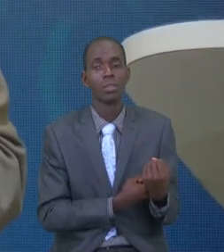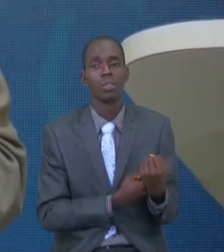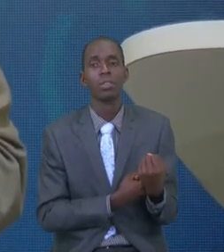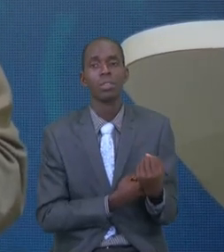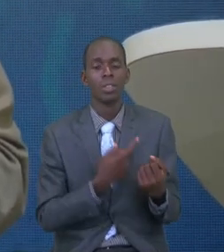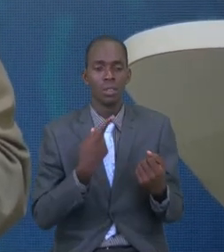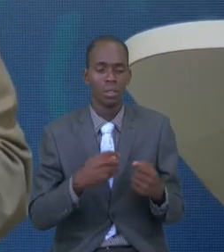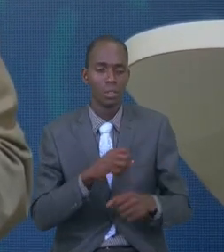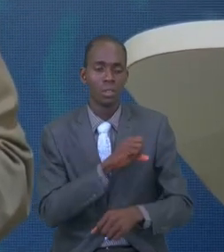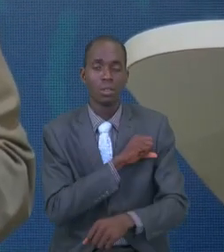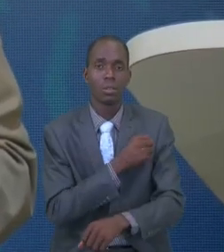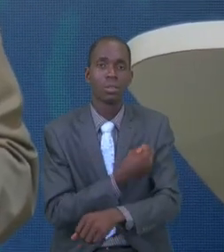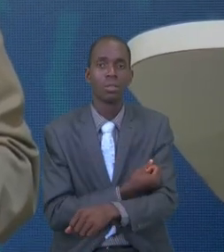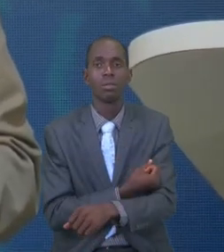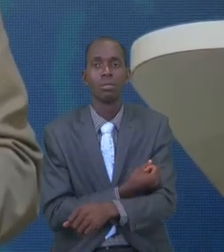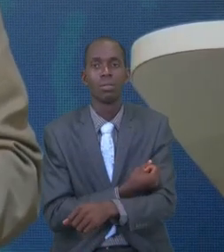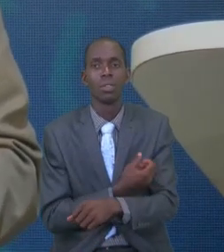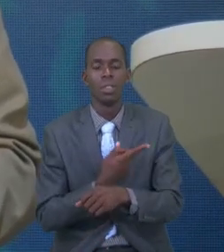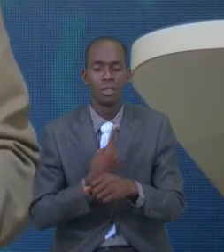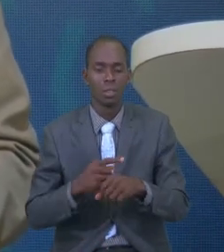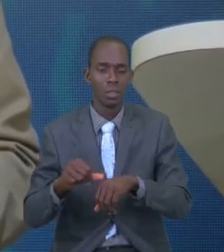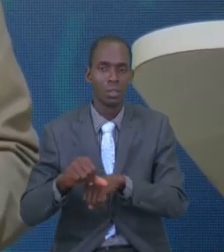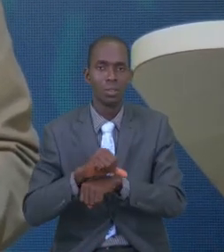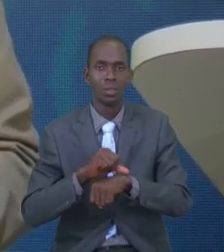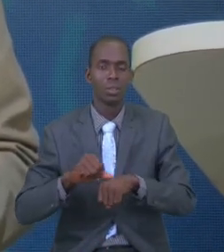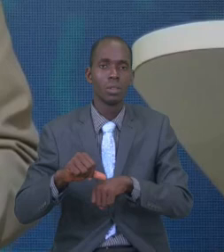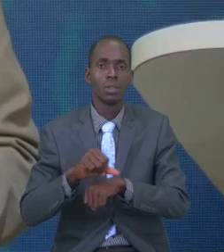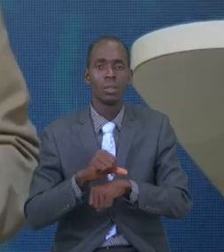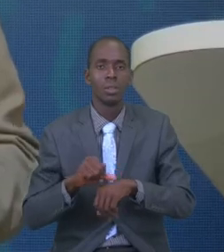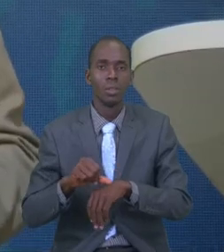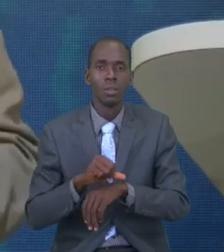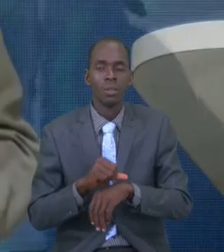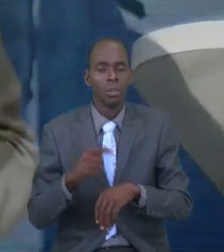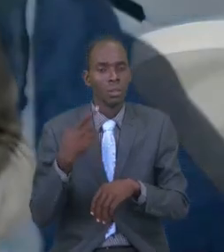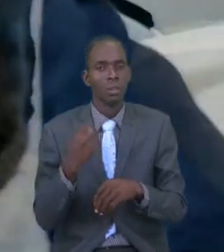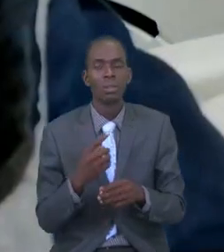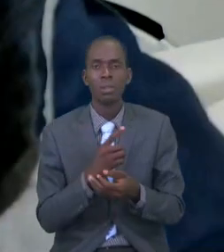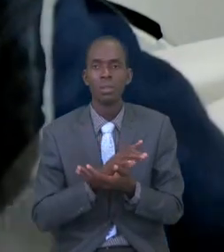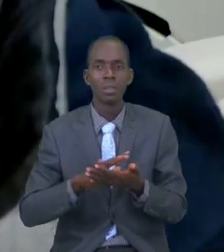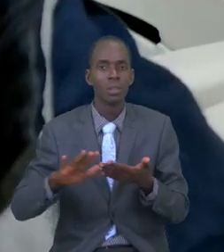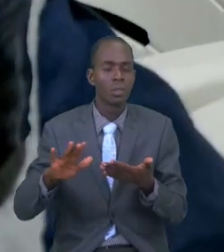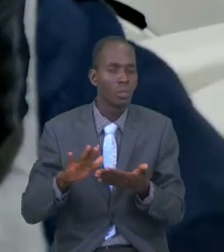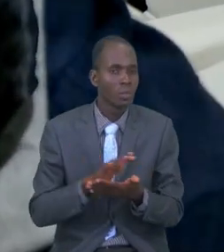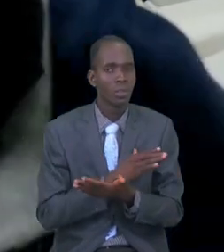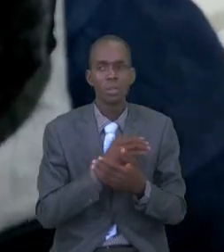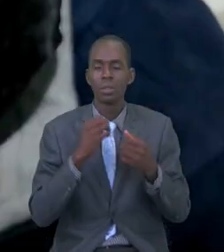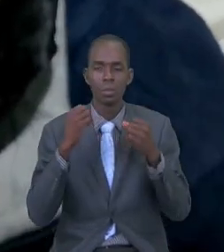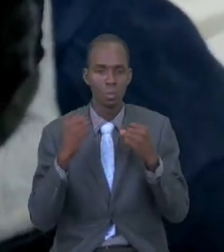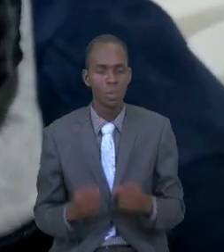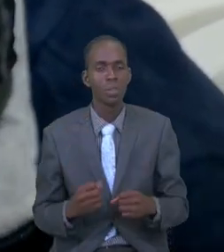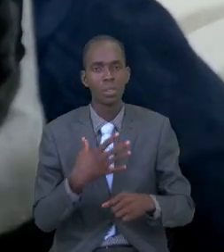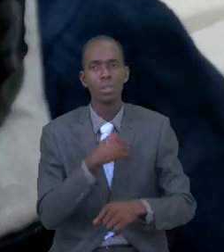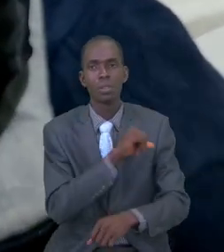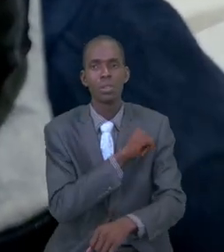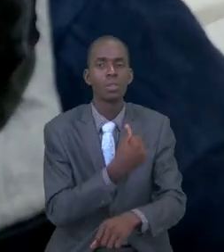the strength, the anointing, the divine unction and authority